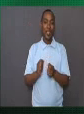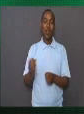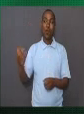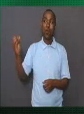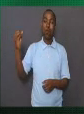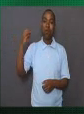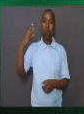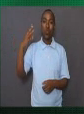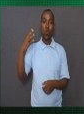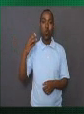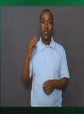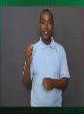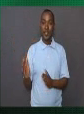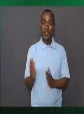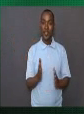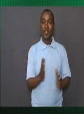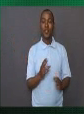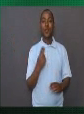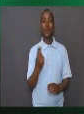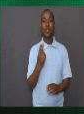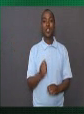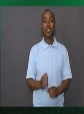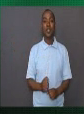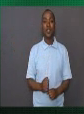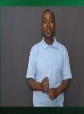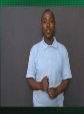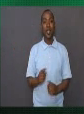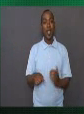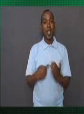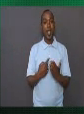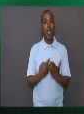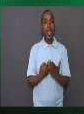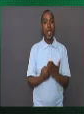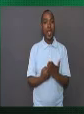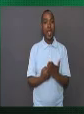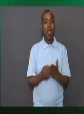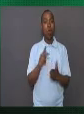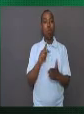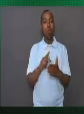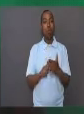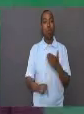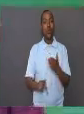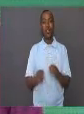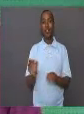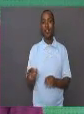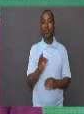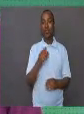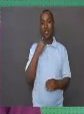photosynthesis. This is why plants are known as producers.